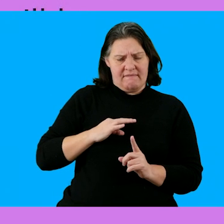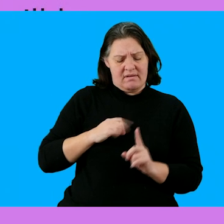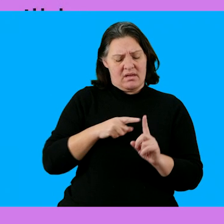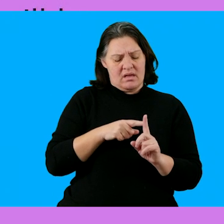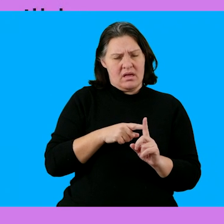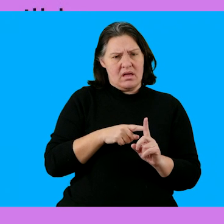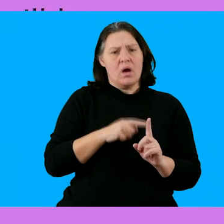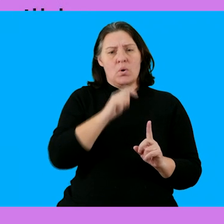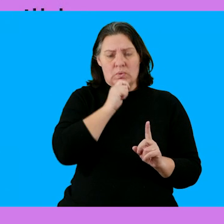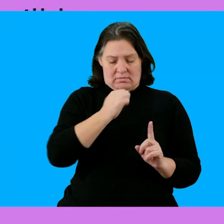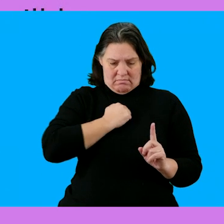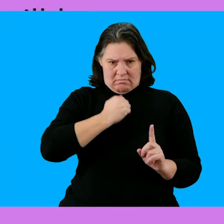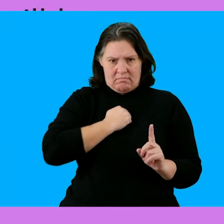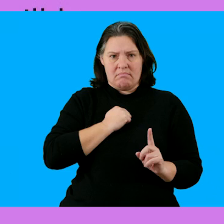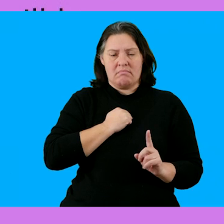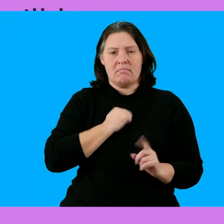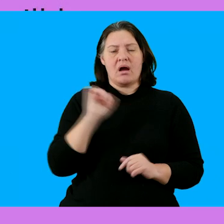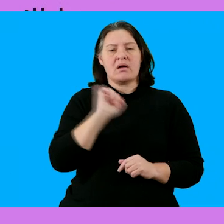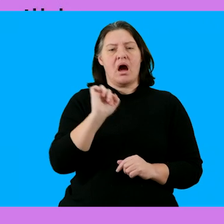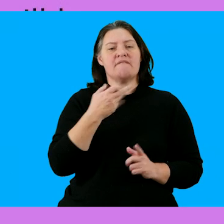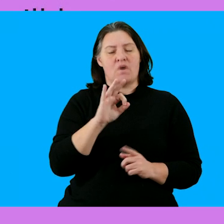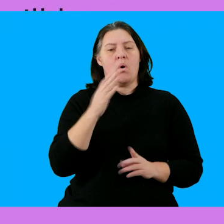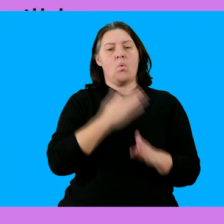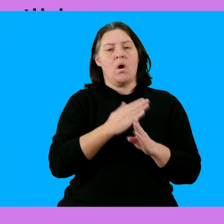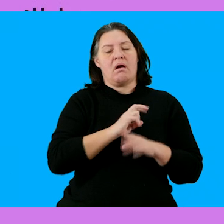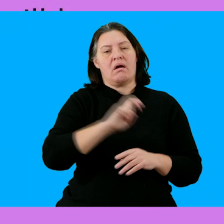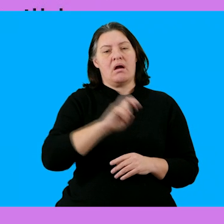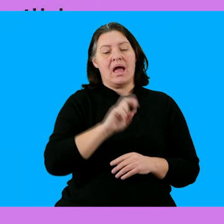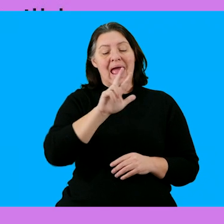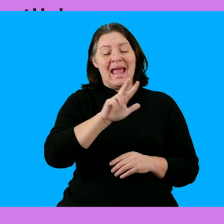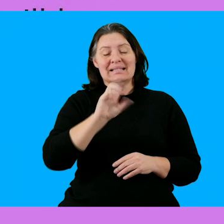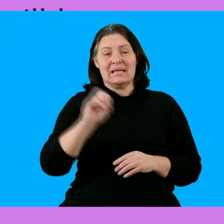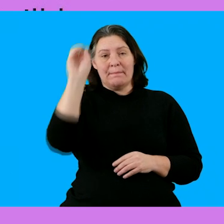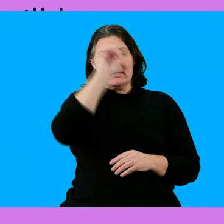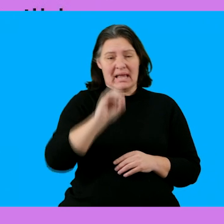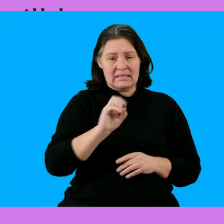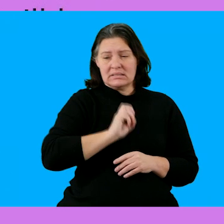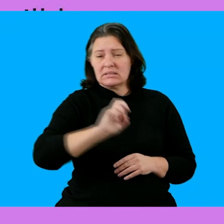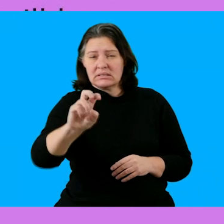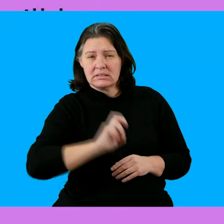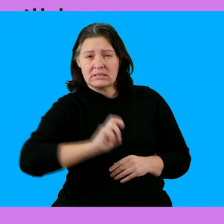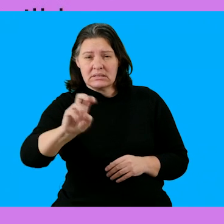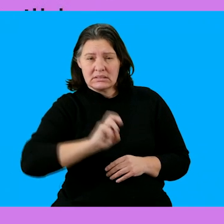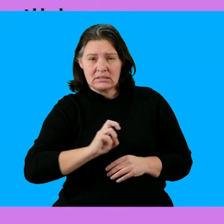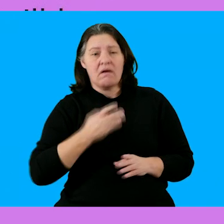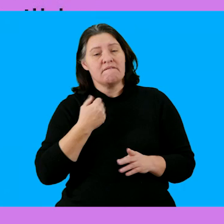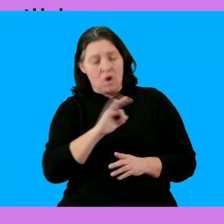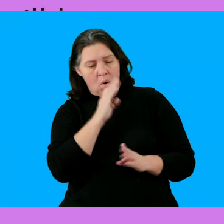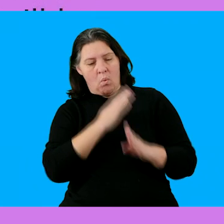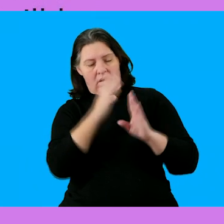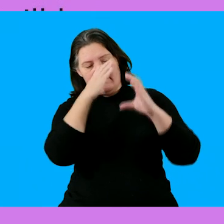employee uses their car for work purposes and more than 80% of the distance traveled per month